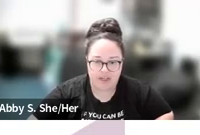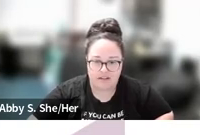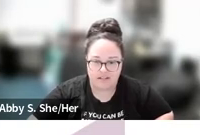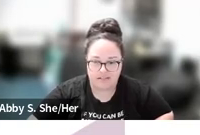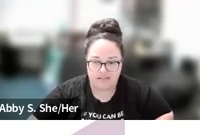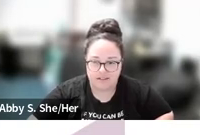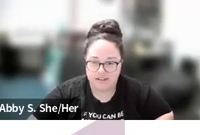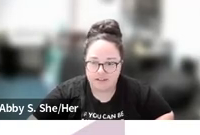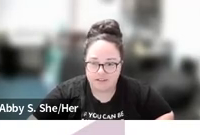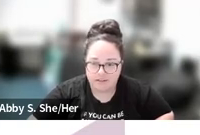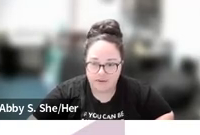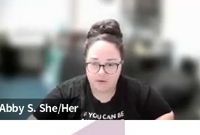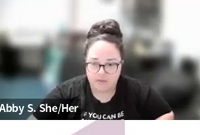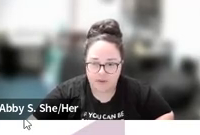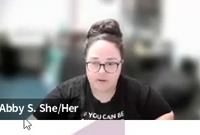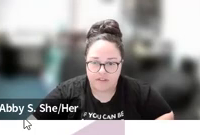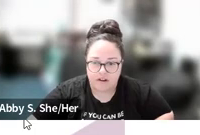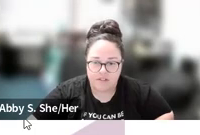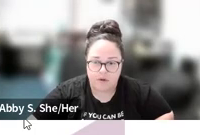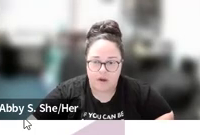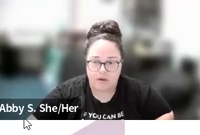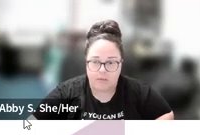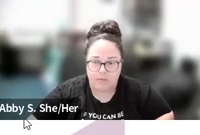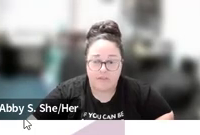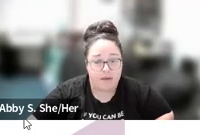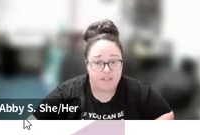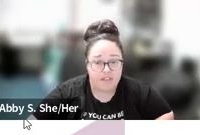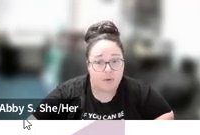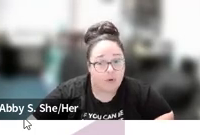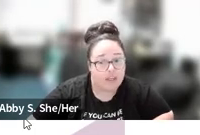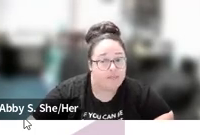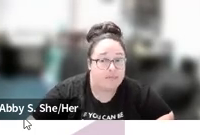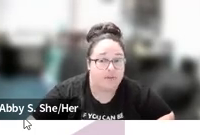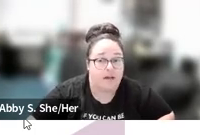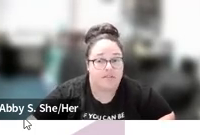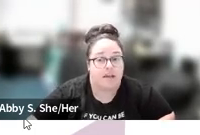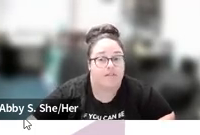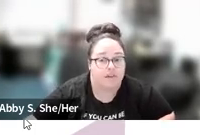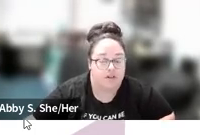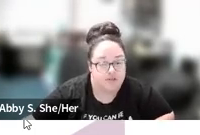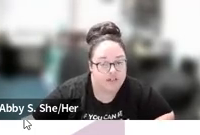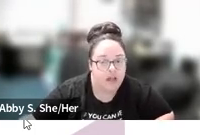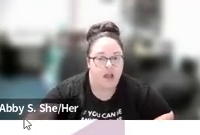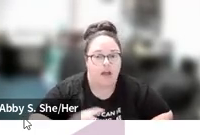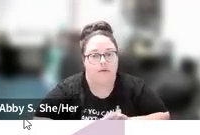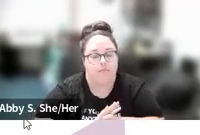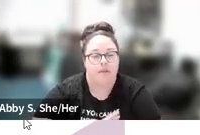don't know if that, hopefully that worked. And then also we have a comment saying, but what if people outside of the